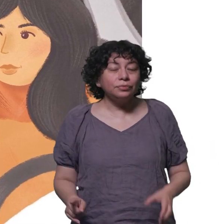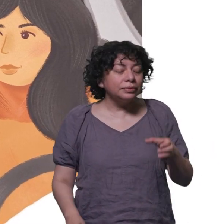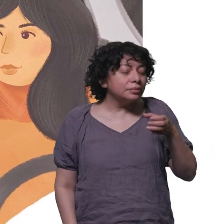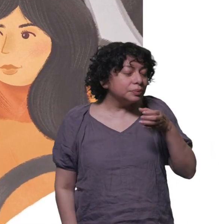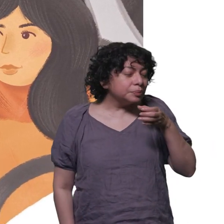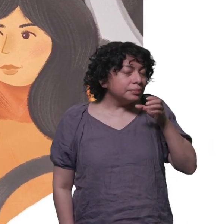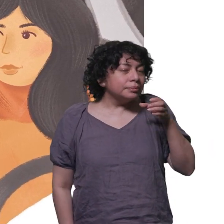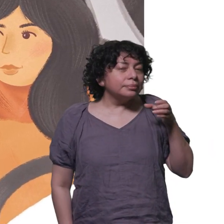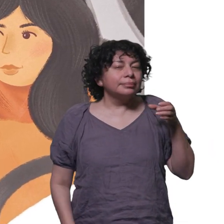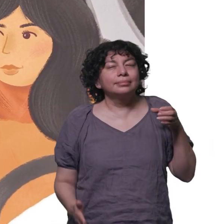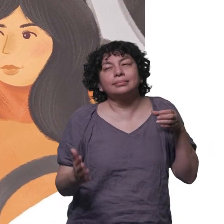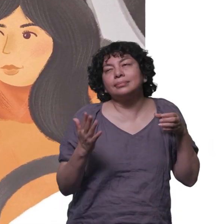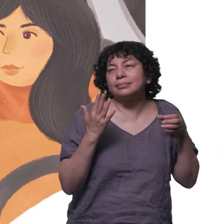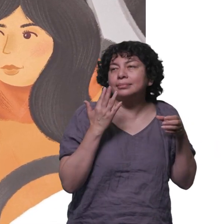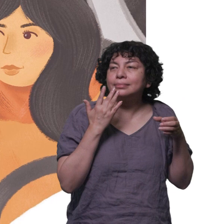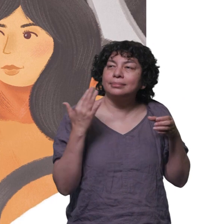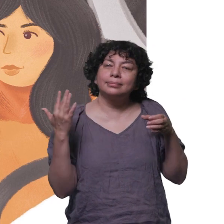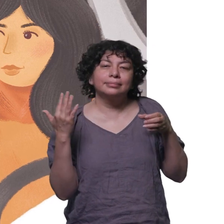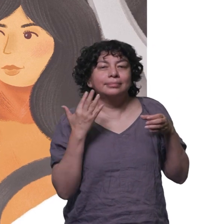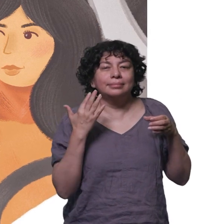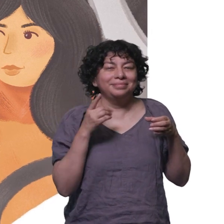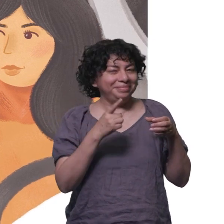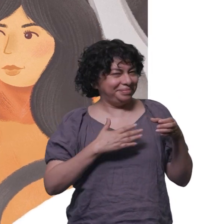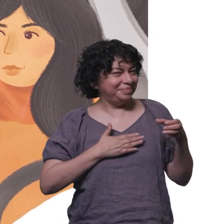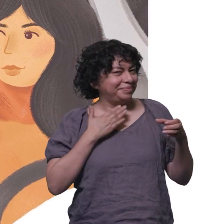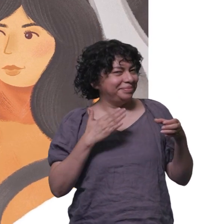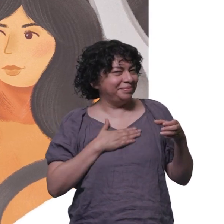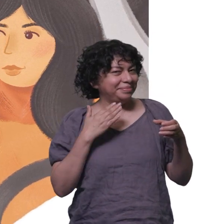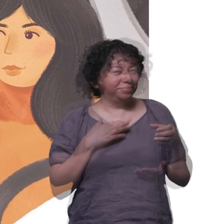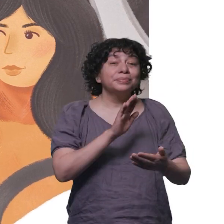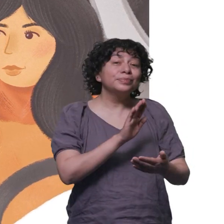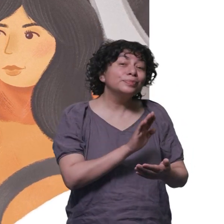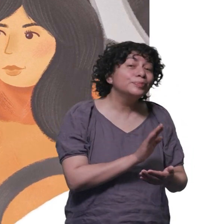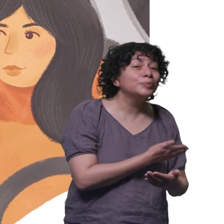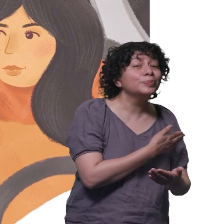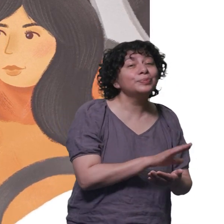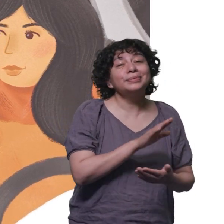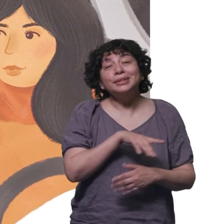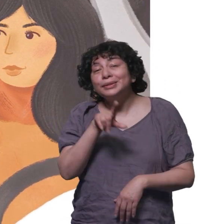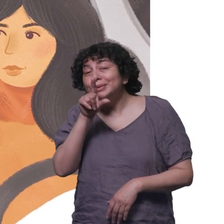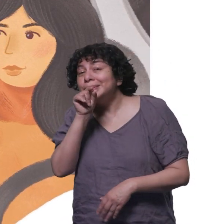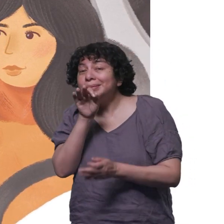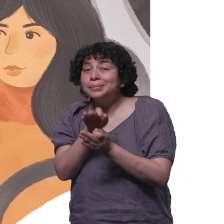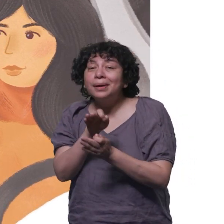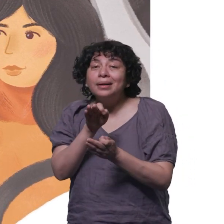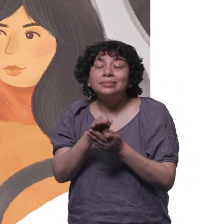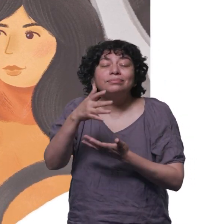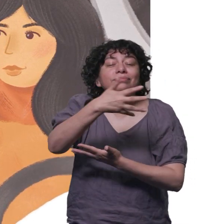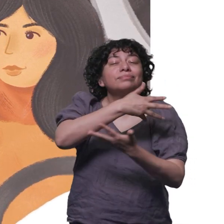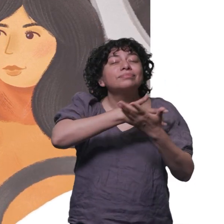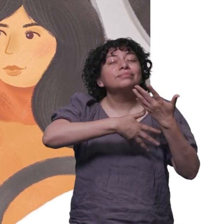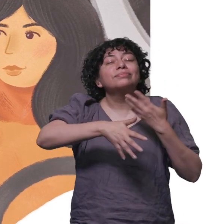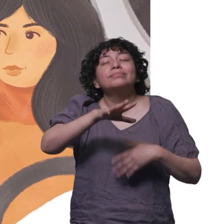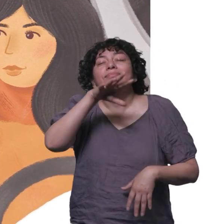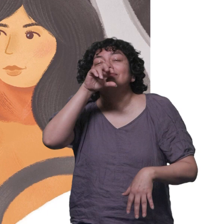her first sip and starts to hum, I know she's happy. Banda